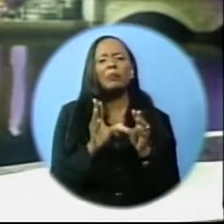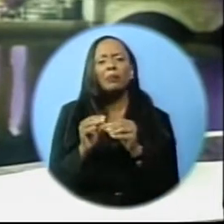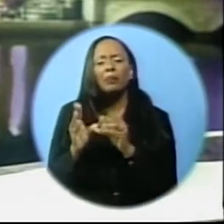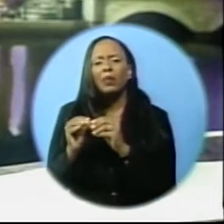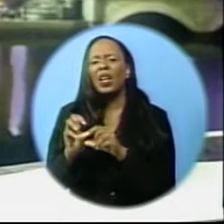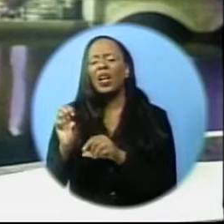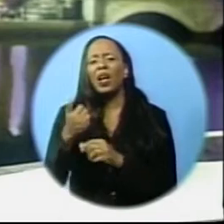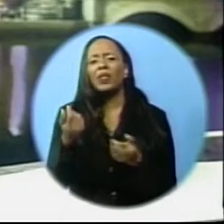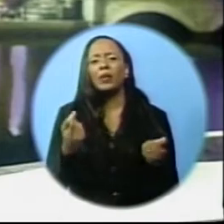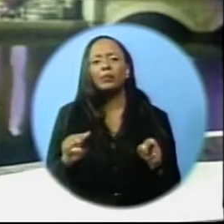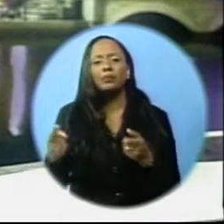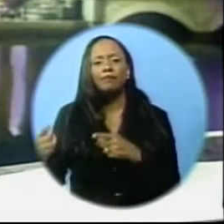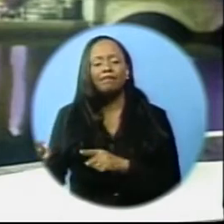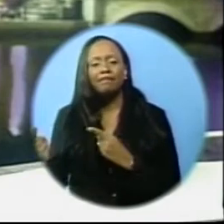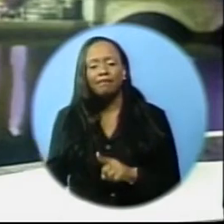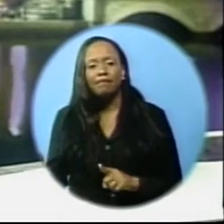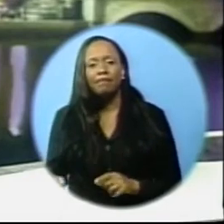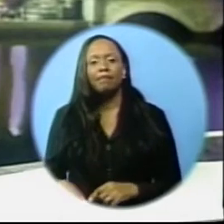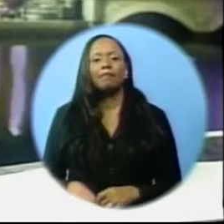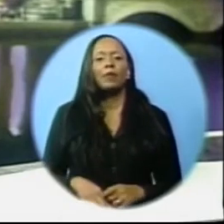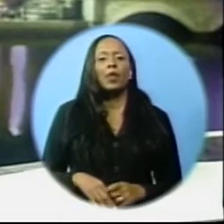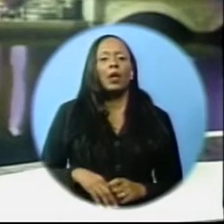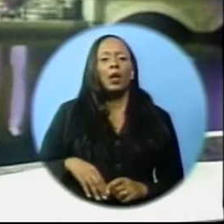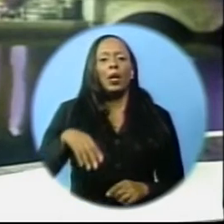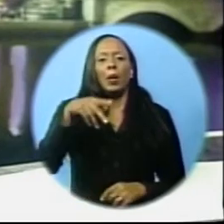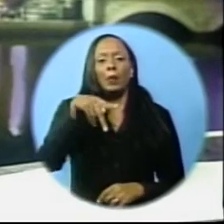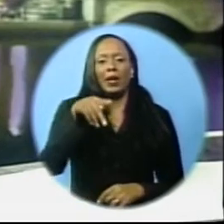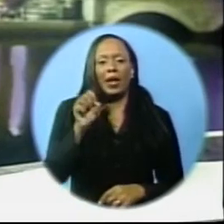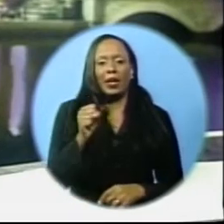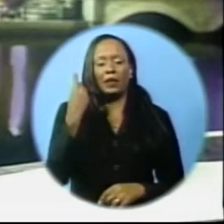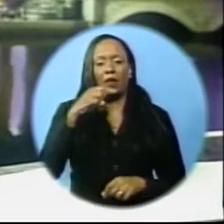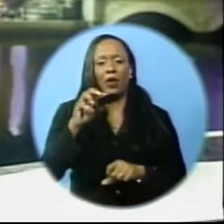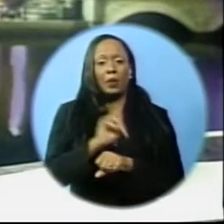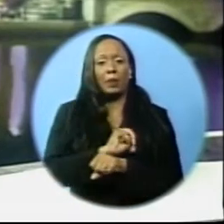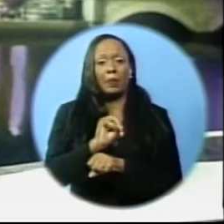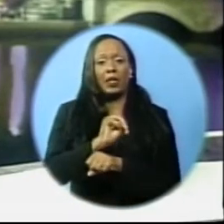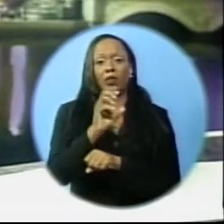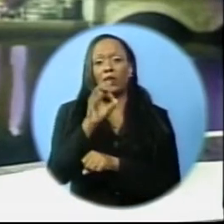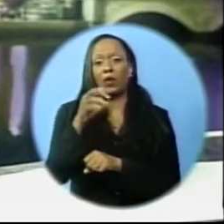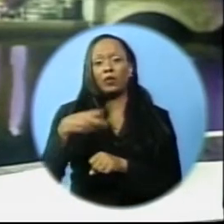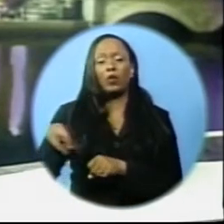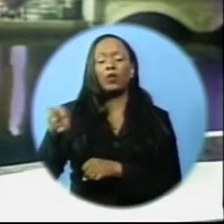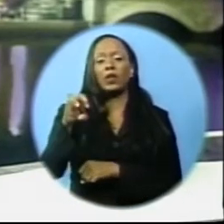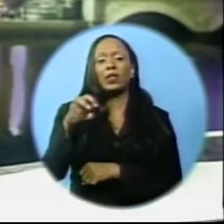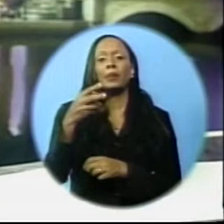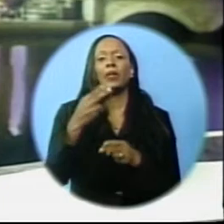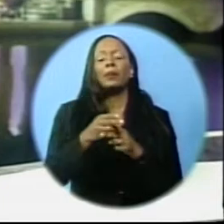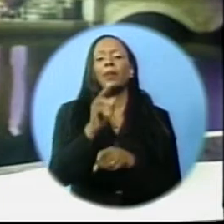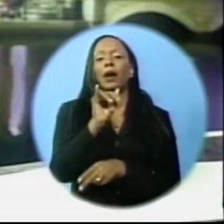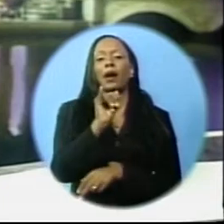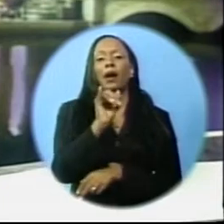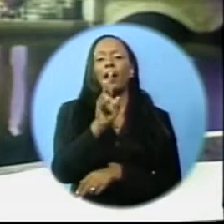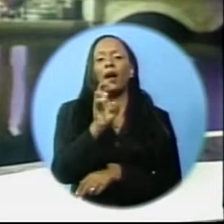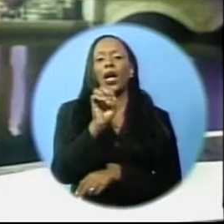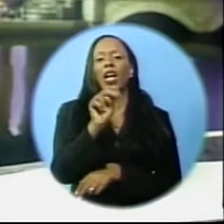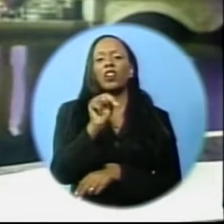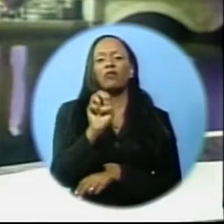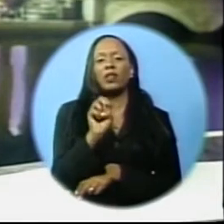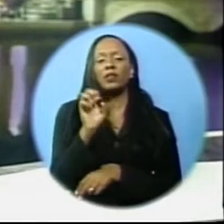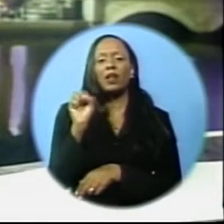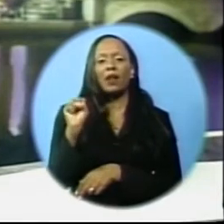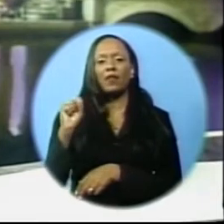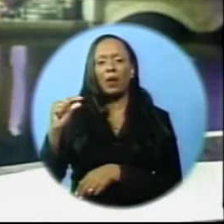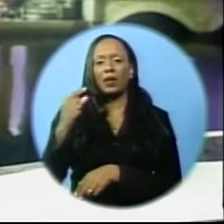major conferences and other events. That's according to Senator Irene Sandiford Garner, Parliamentary Secretary in the Ministry of